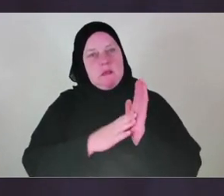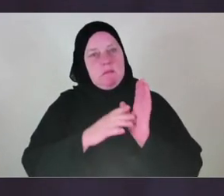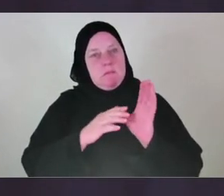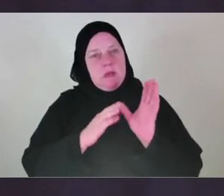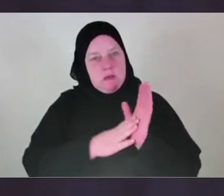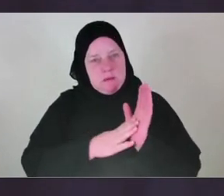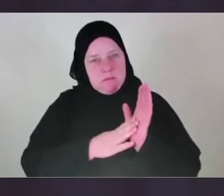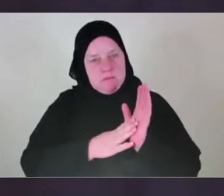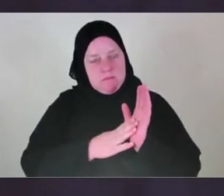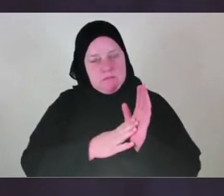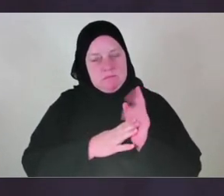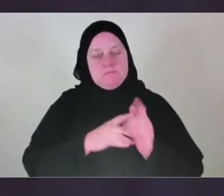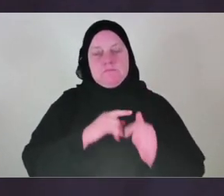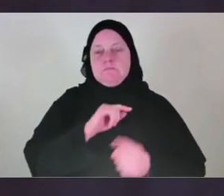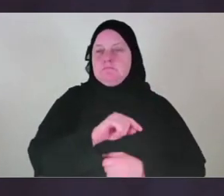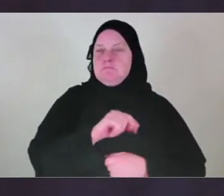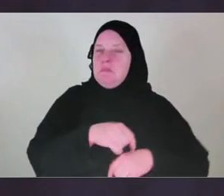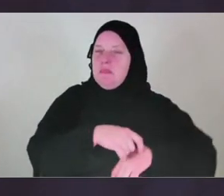took place,